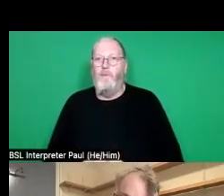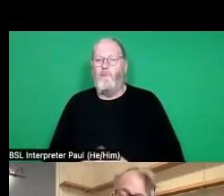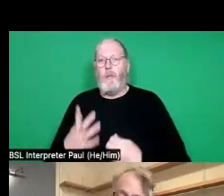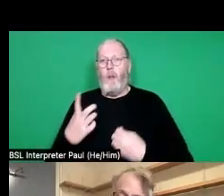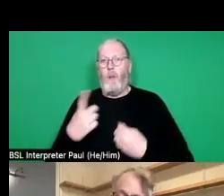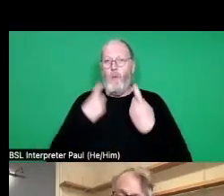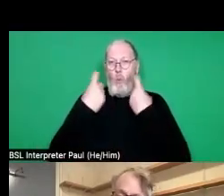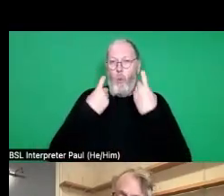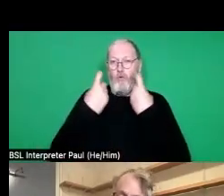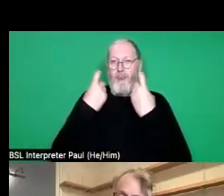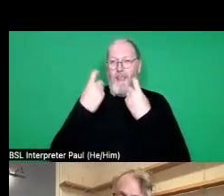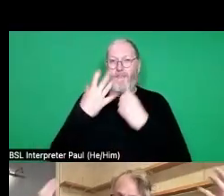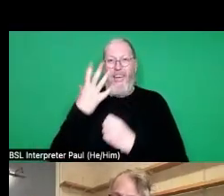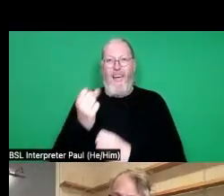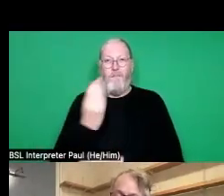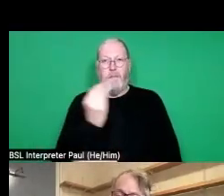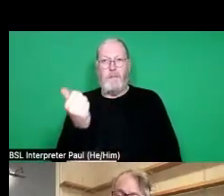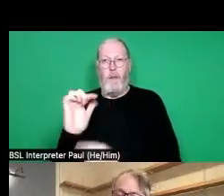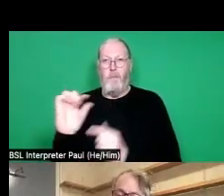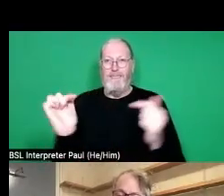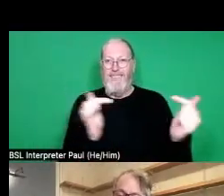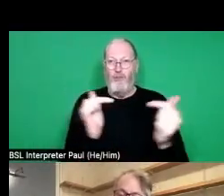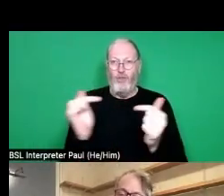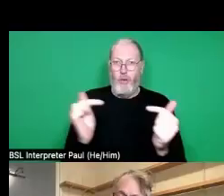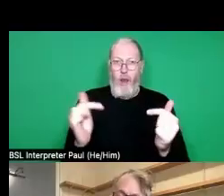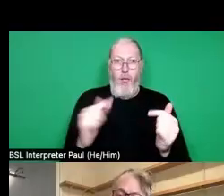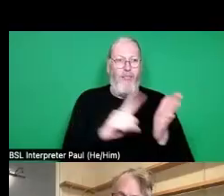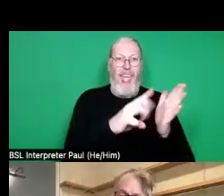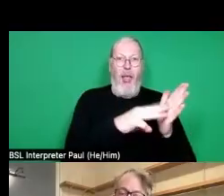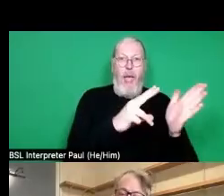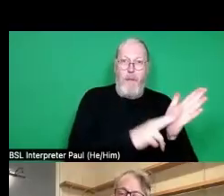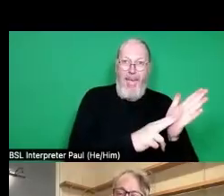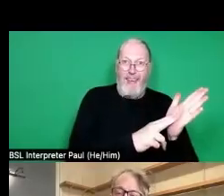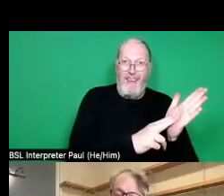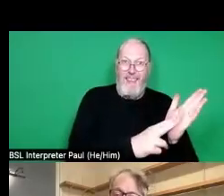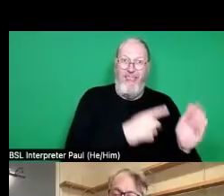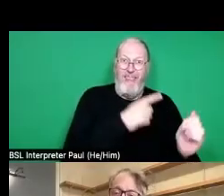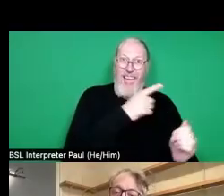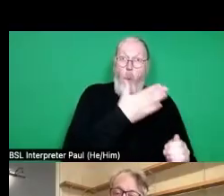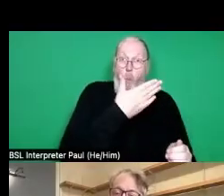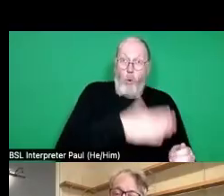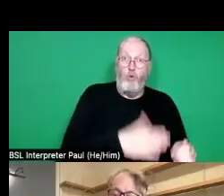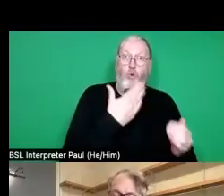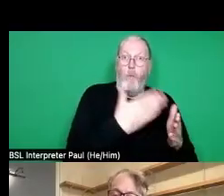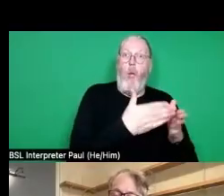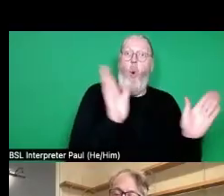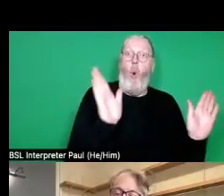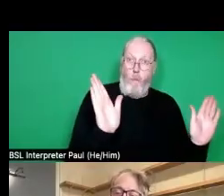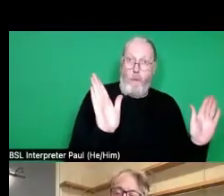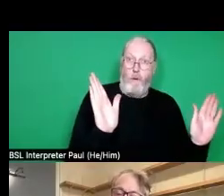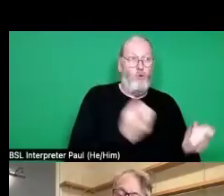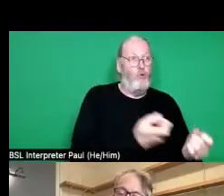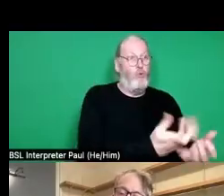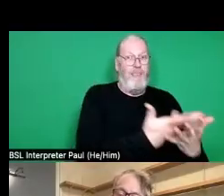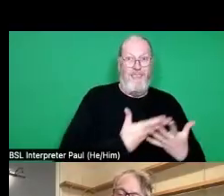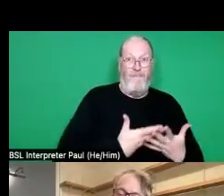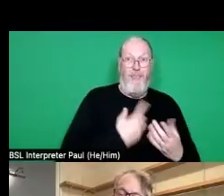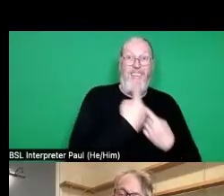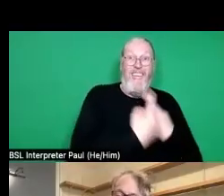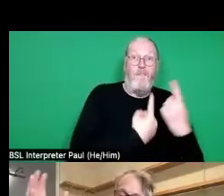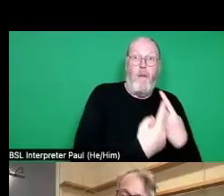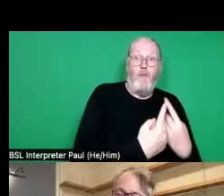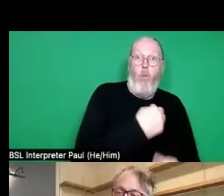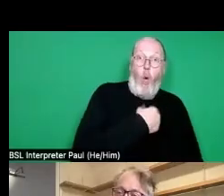on the one hand, to be able to be open and to provide people like me with what I want, and